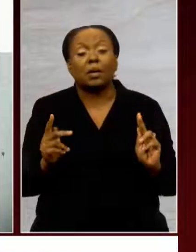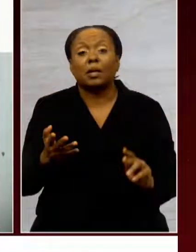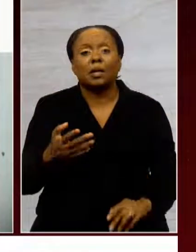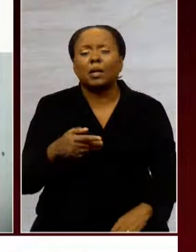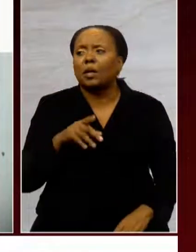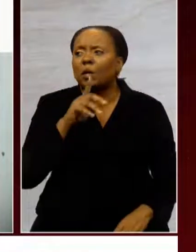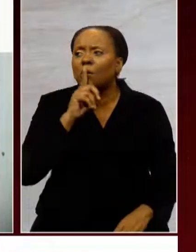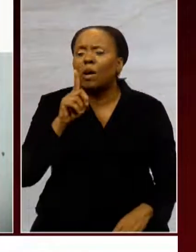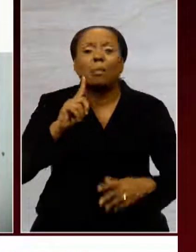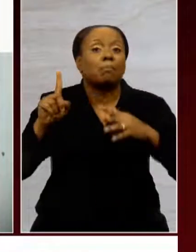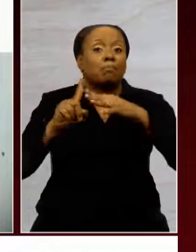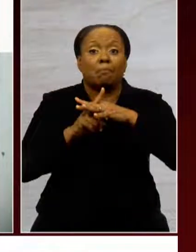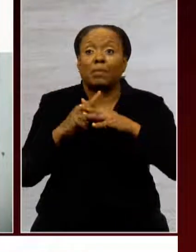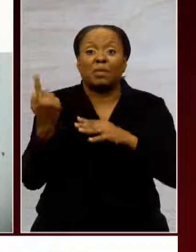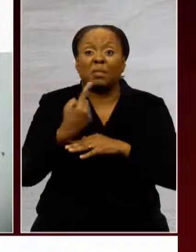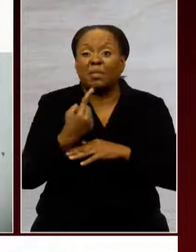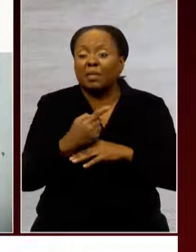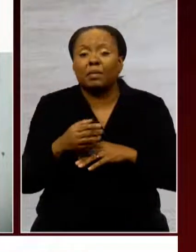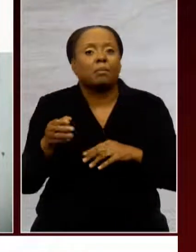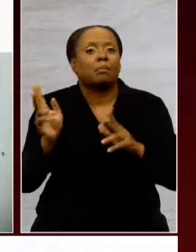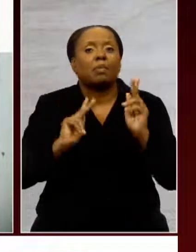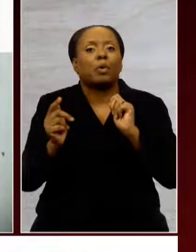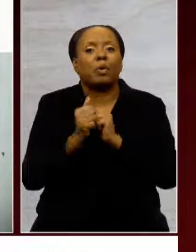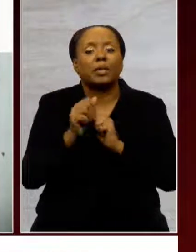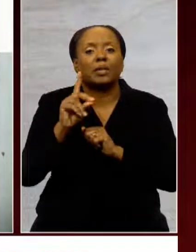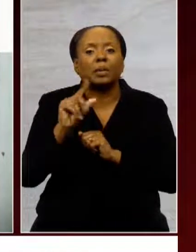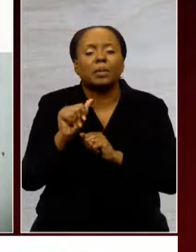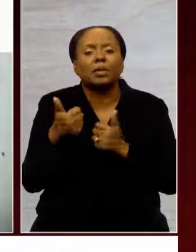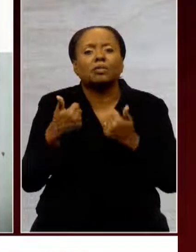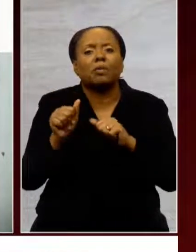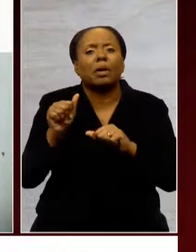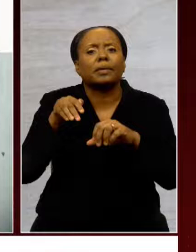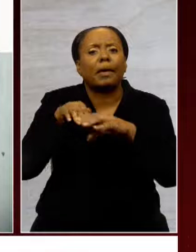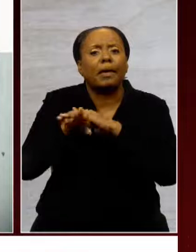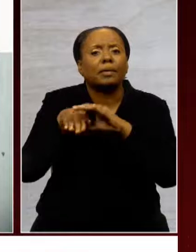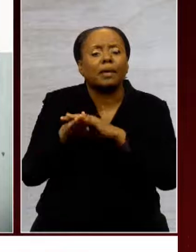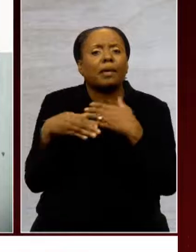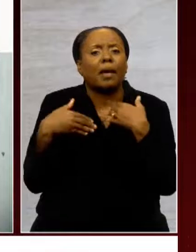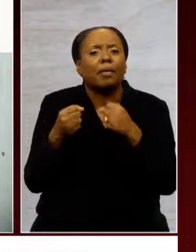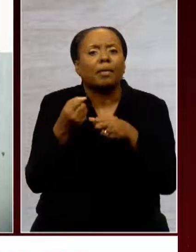where people with disabilities try to access health care. How is that